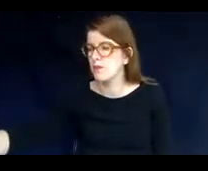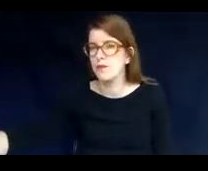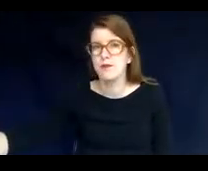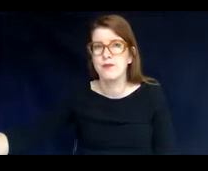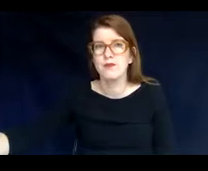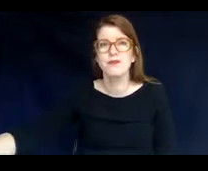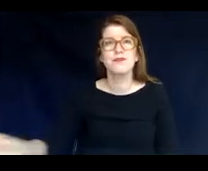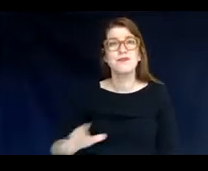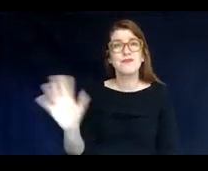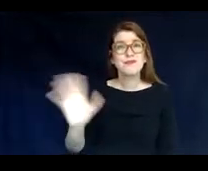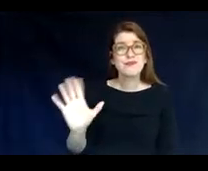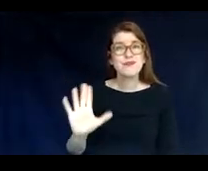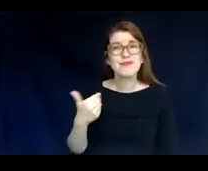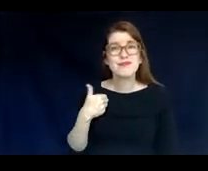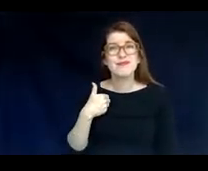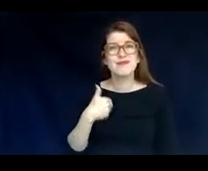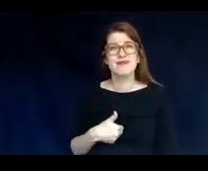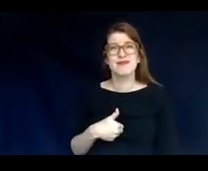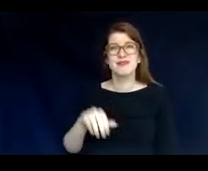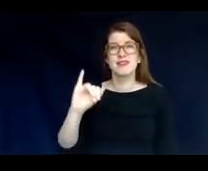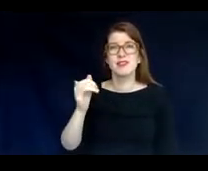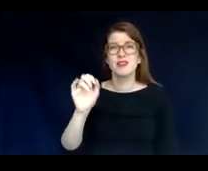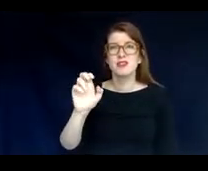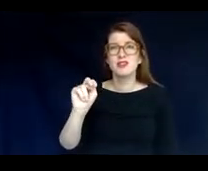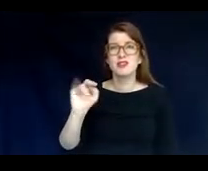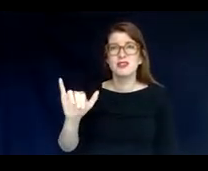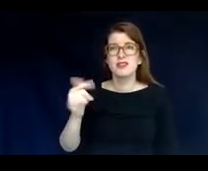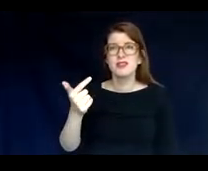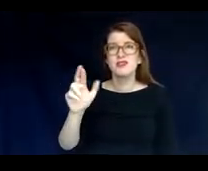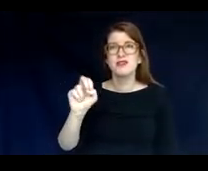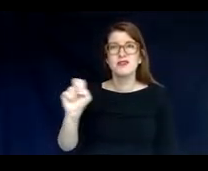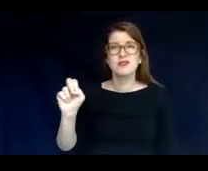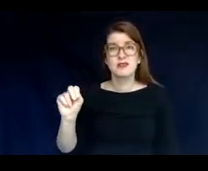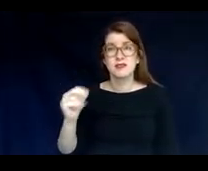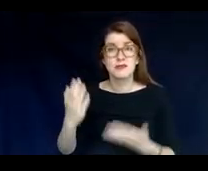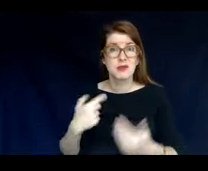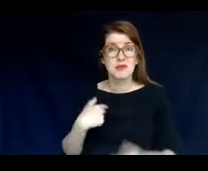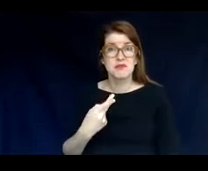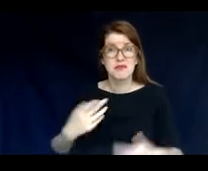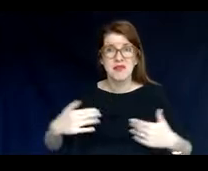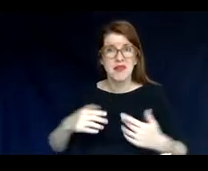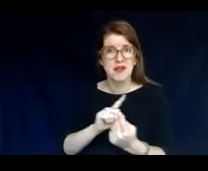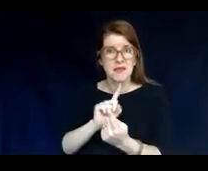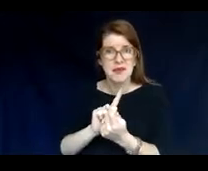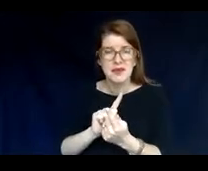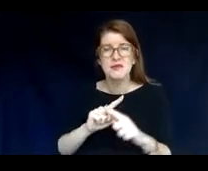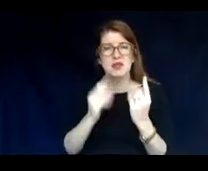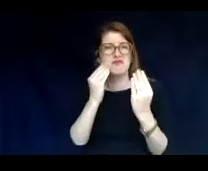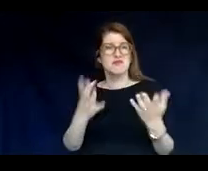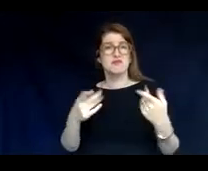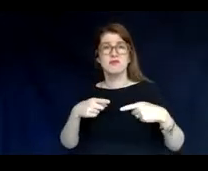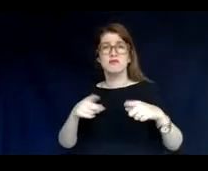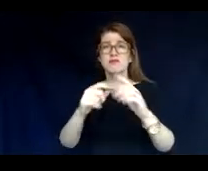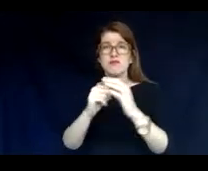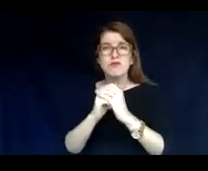Hey guys, my name is Jenny Green, if we've never met. As we continue in this time of worship